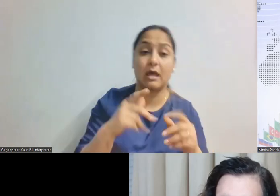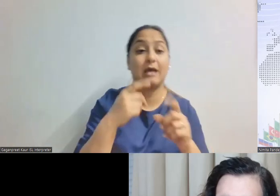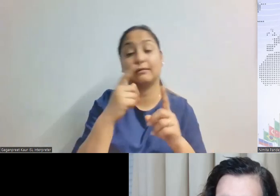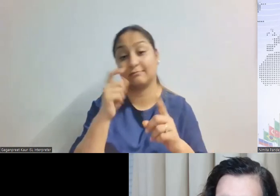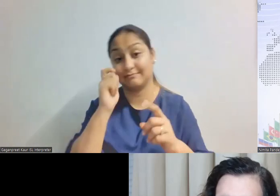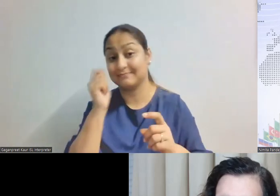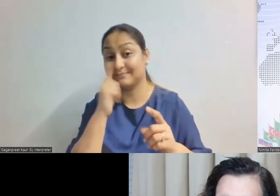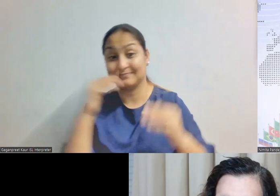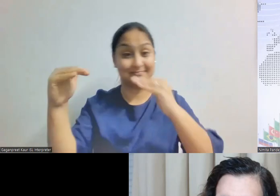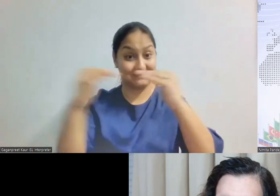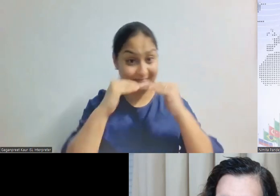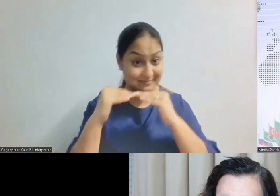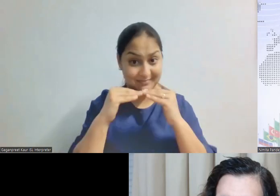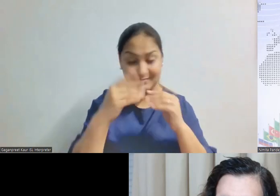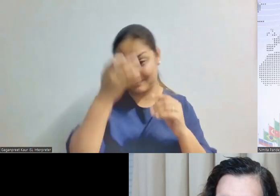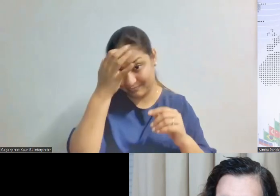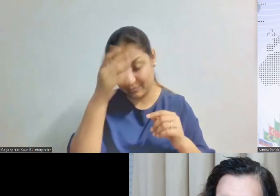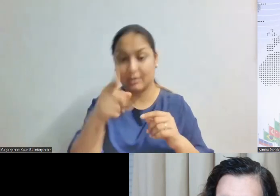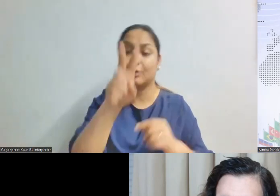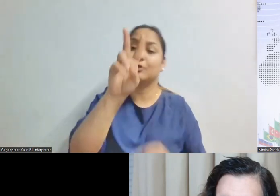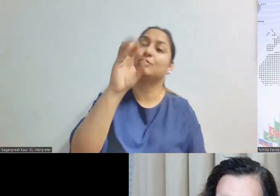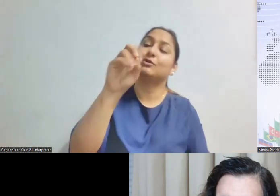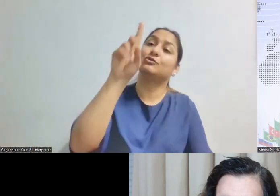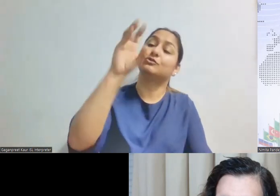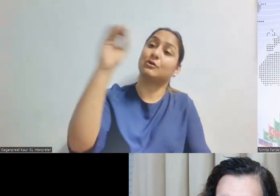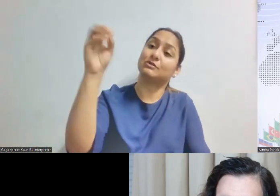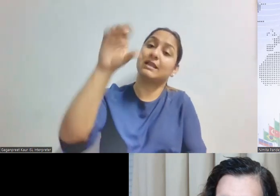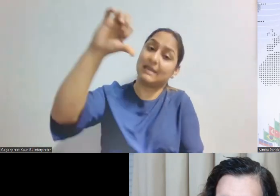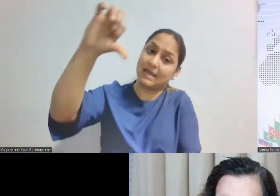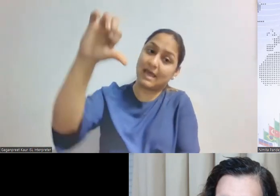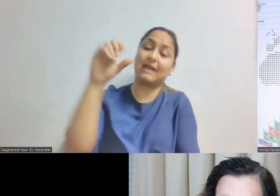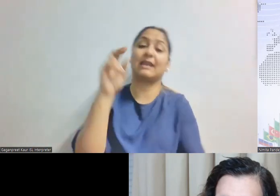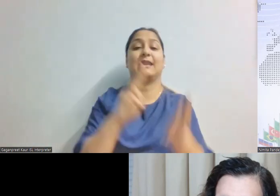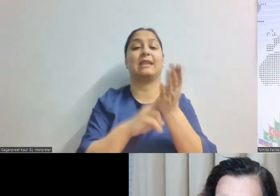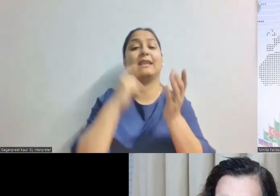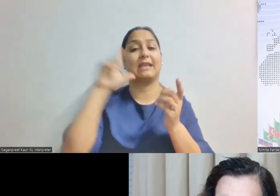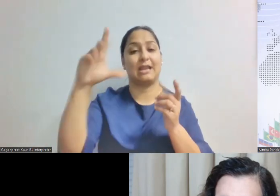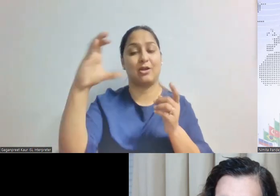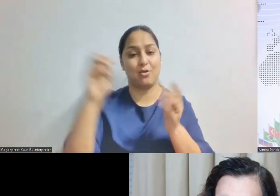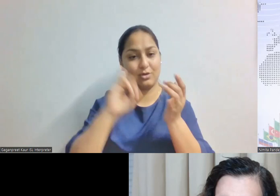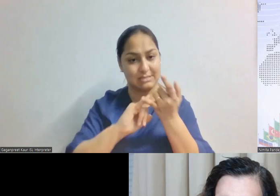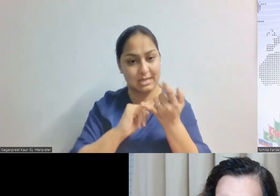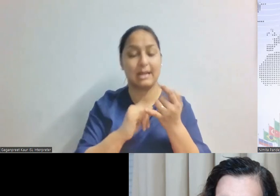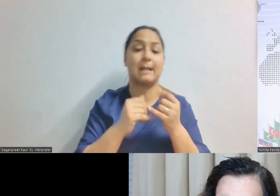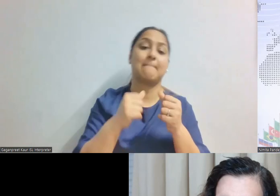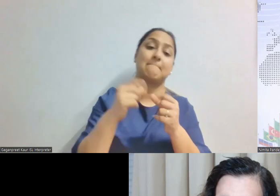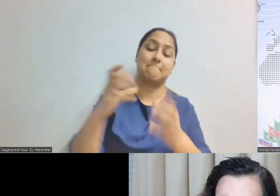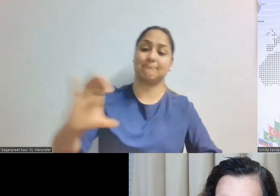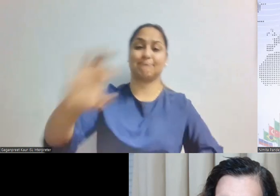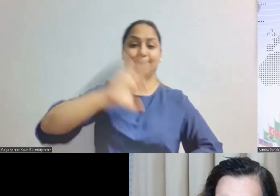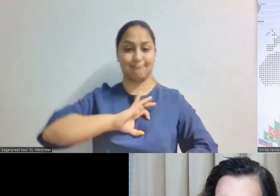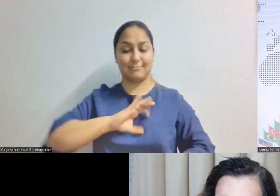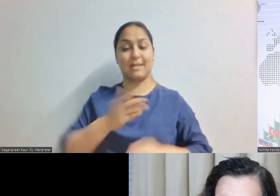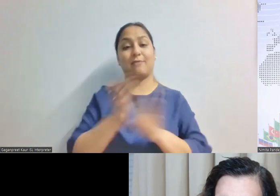the 2009 Nicholson Medal by the American Physical Society. An